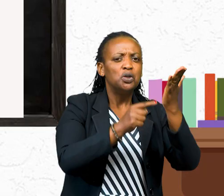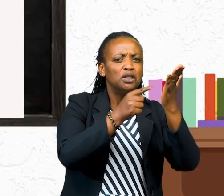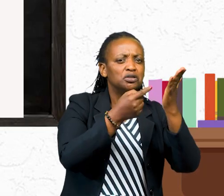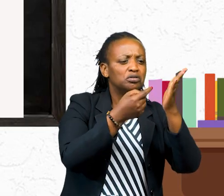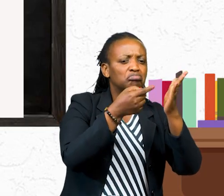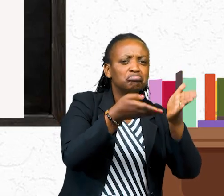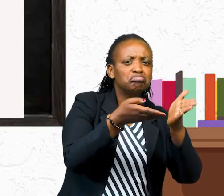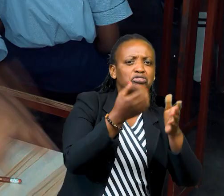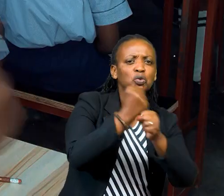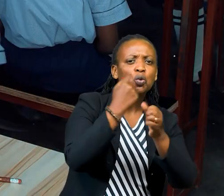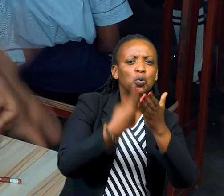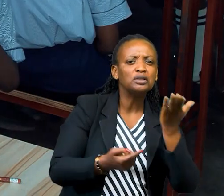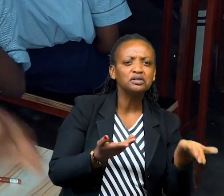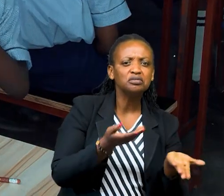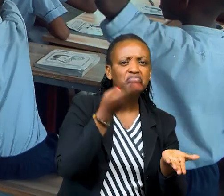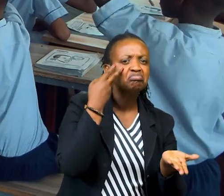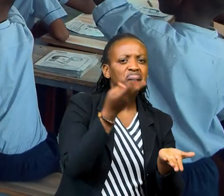these children doing?